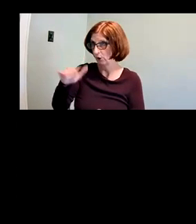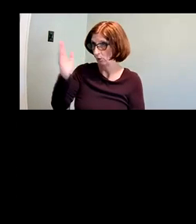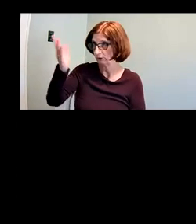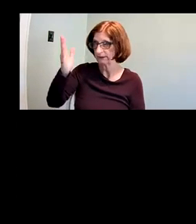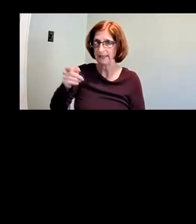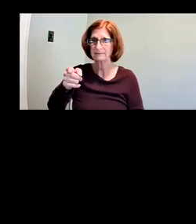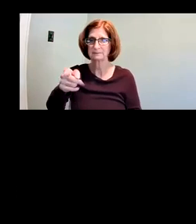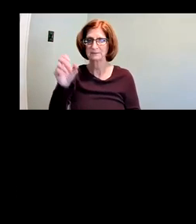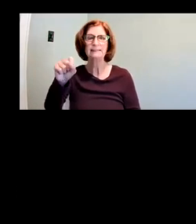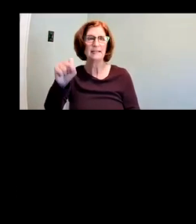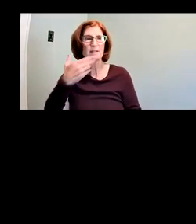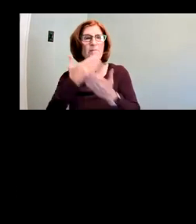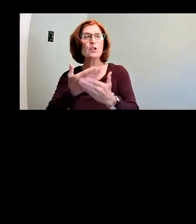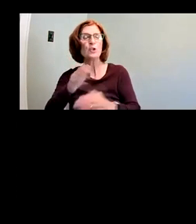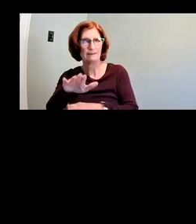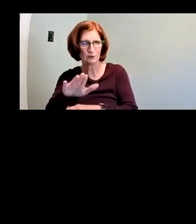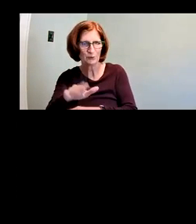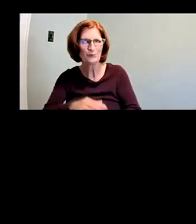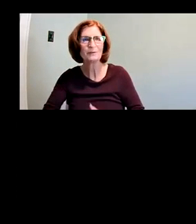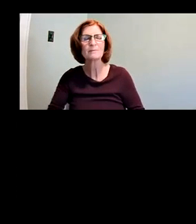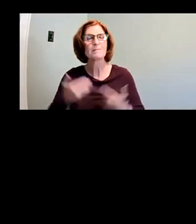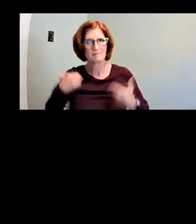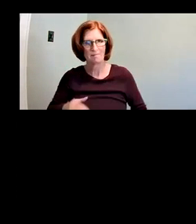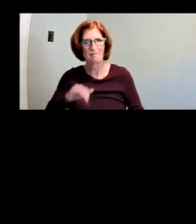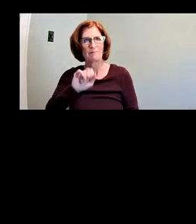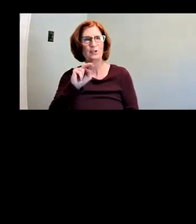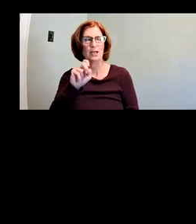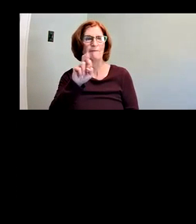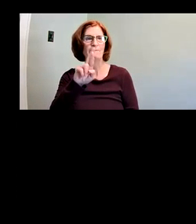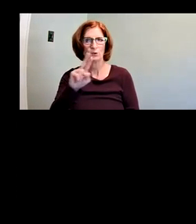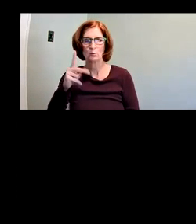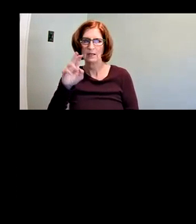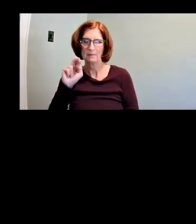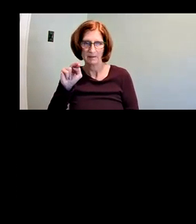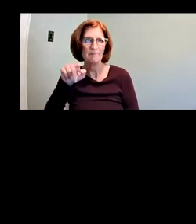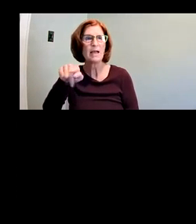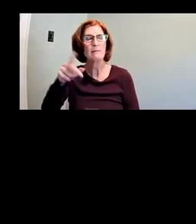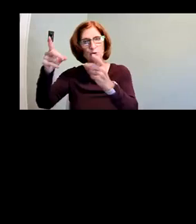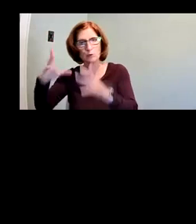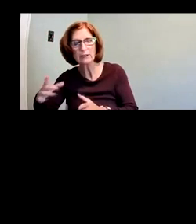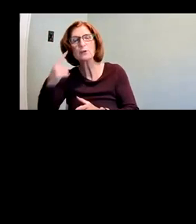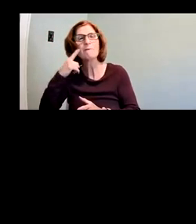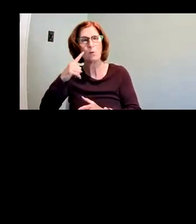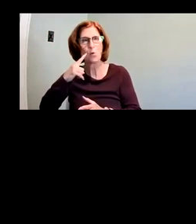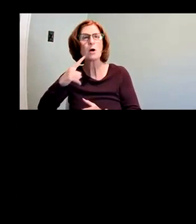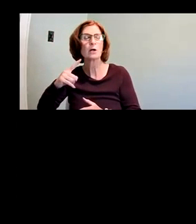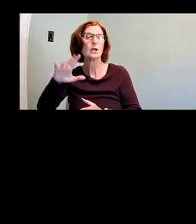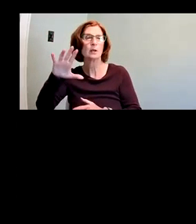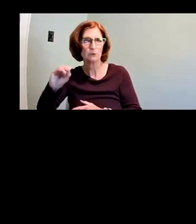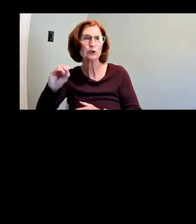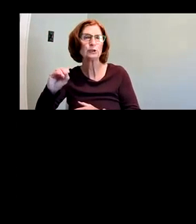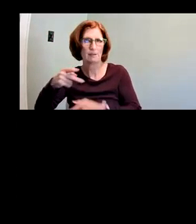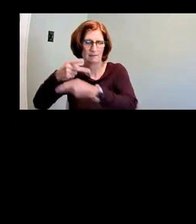Yes, thank you. Good afternoon, everyone. I'm Jennifer Wilhelm, the Director of Commercial Lending at the URA. And this is our